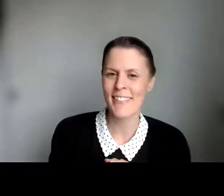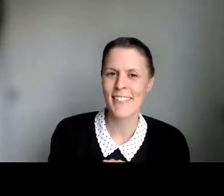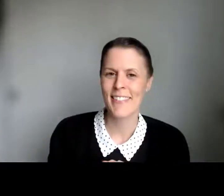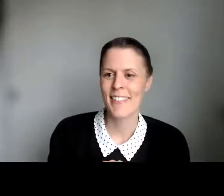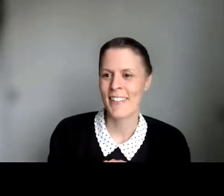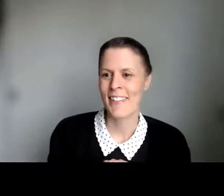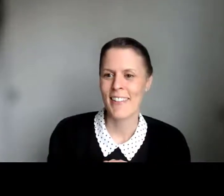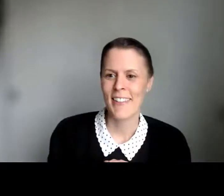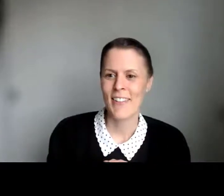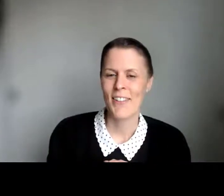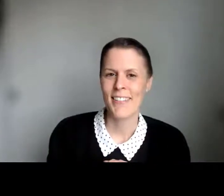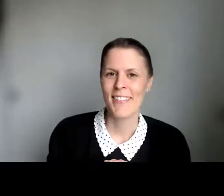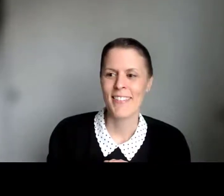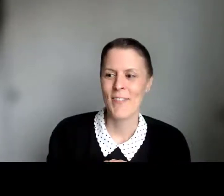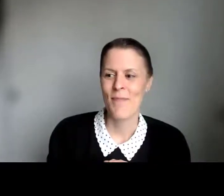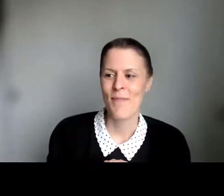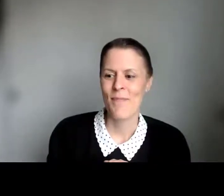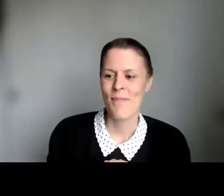happen.